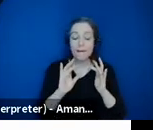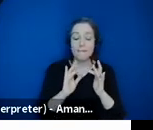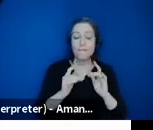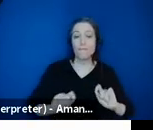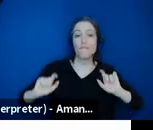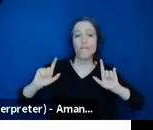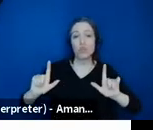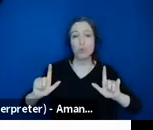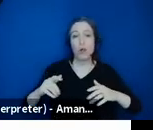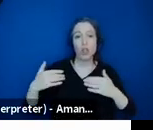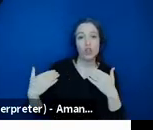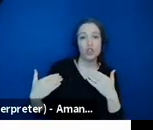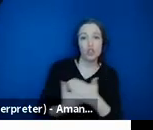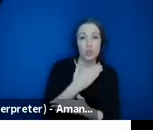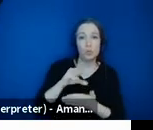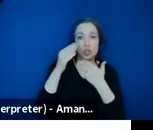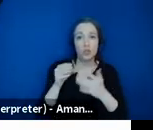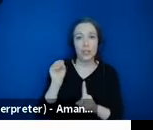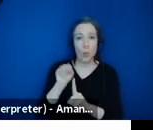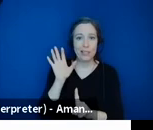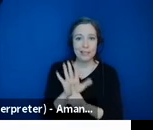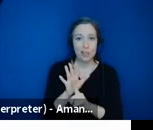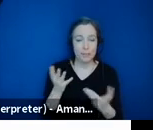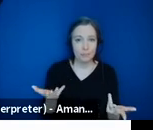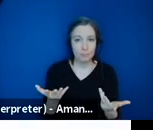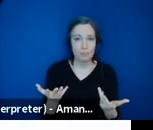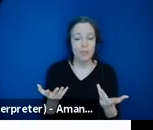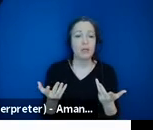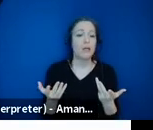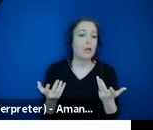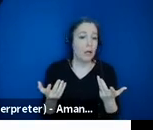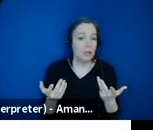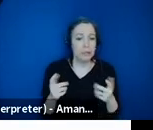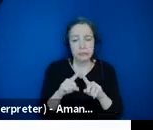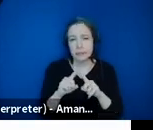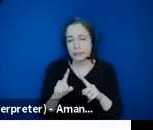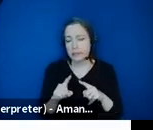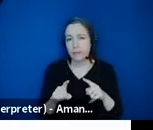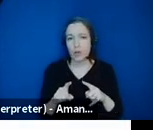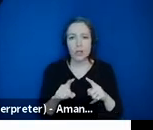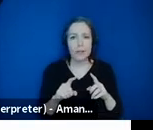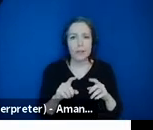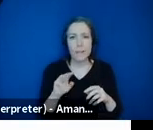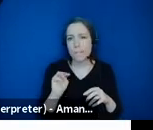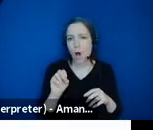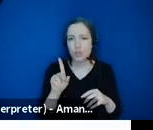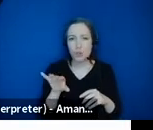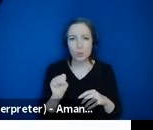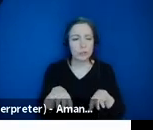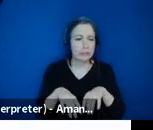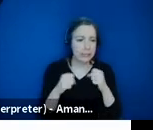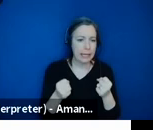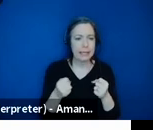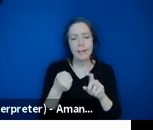There'll be different modules for you to go through and expands on the enrollment steps different departments on campus policies and resources